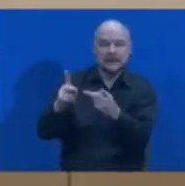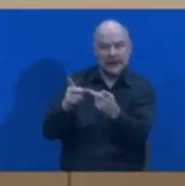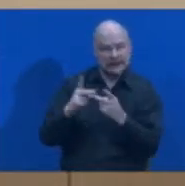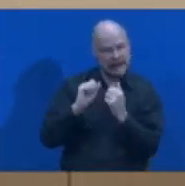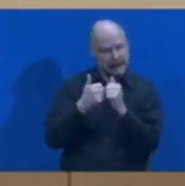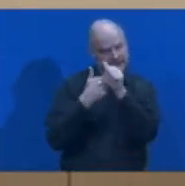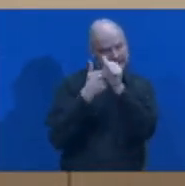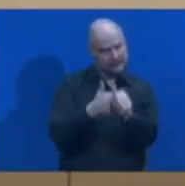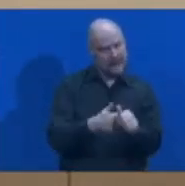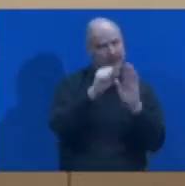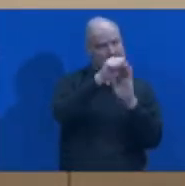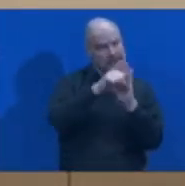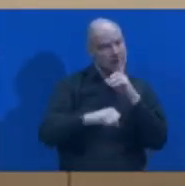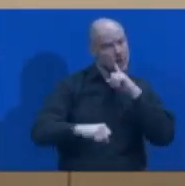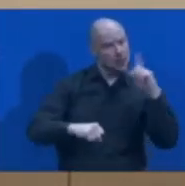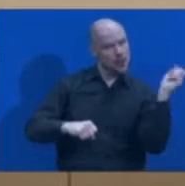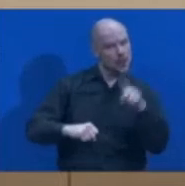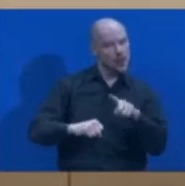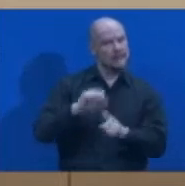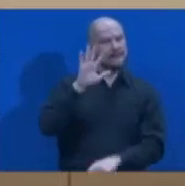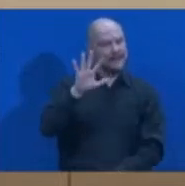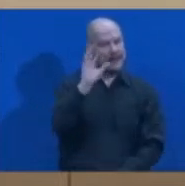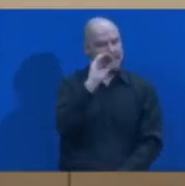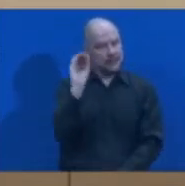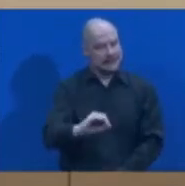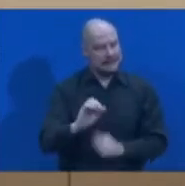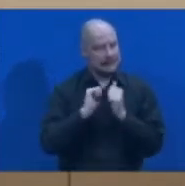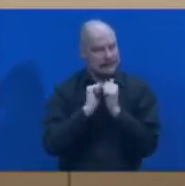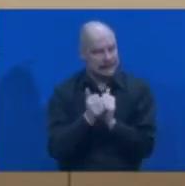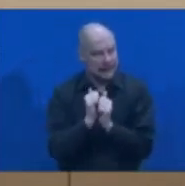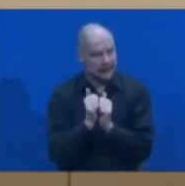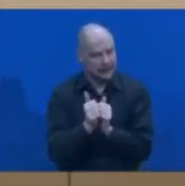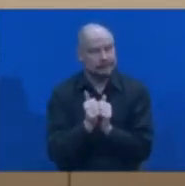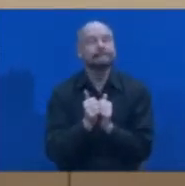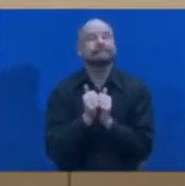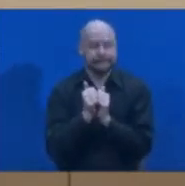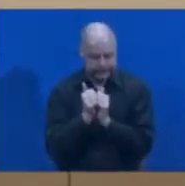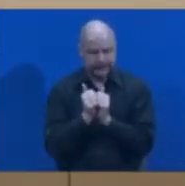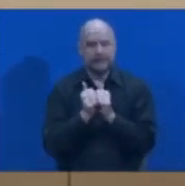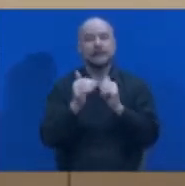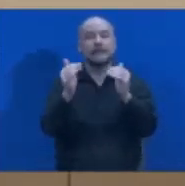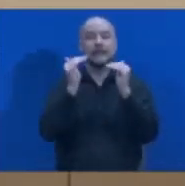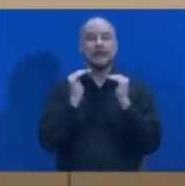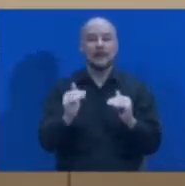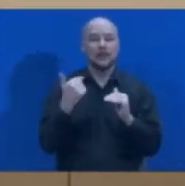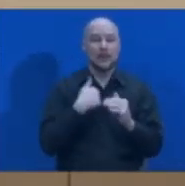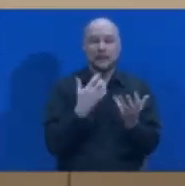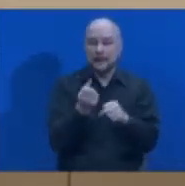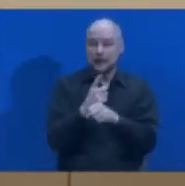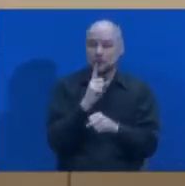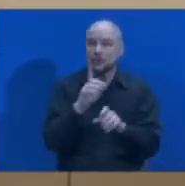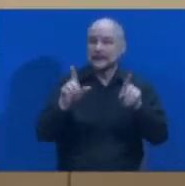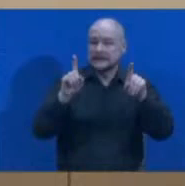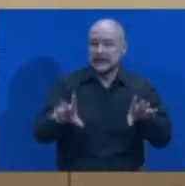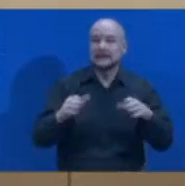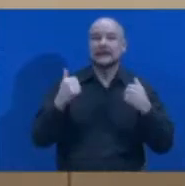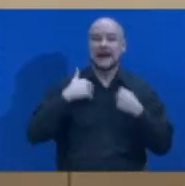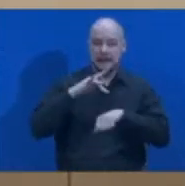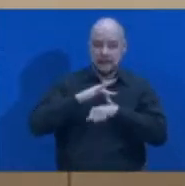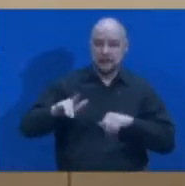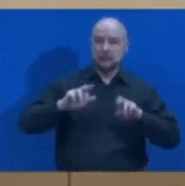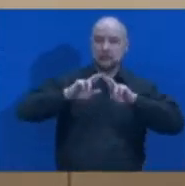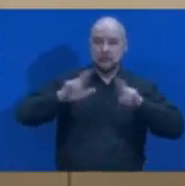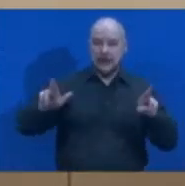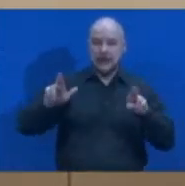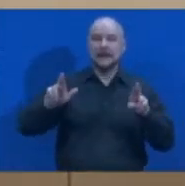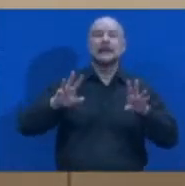happen. The second goal for us, though, and probably the more important one, is assuring that tests are available and provided to